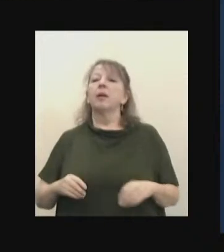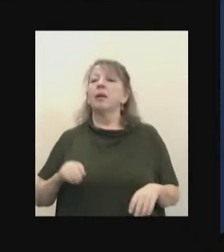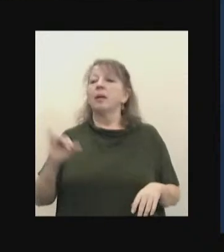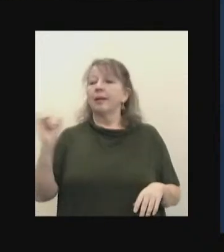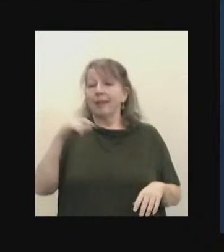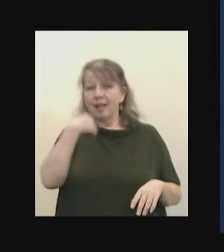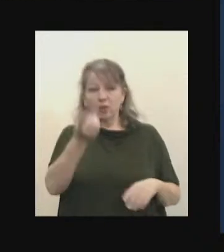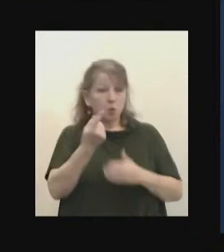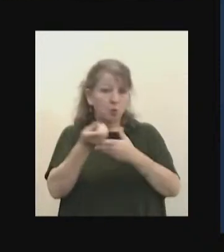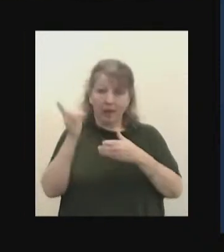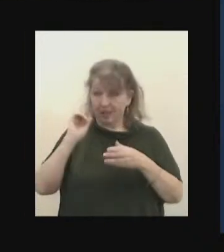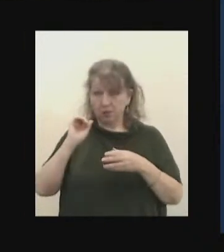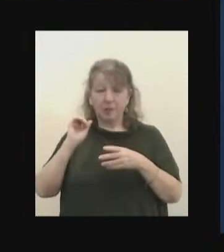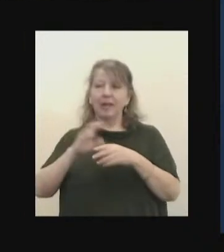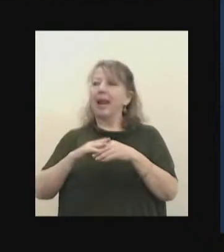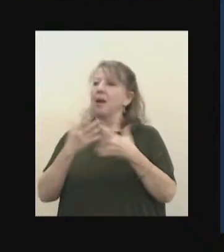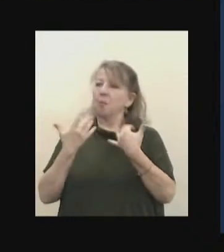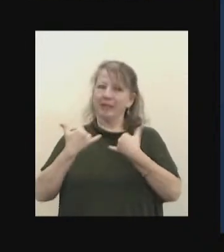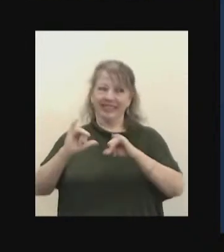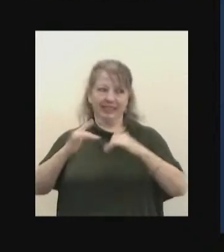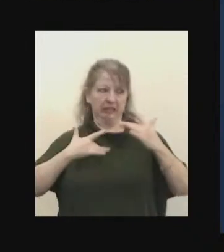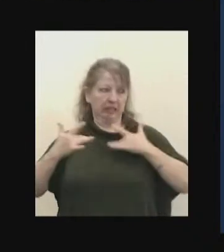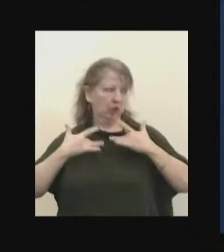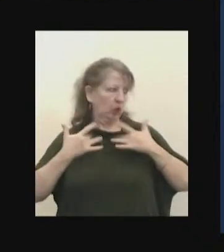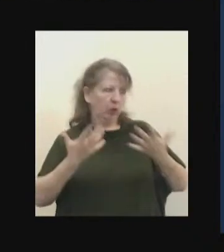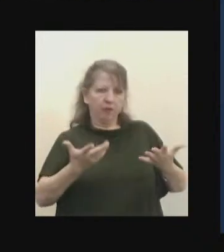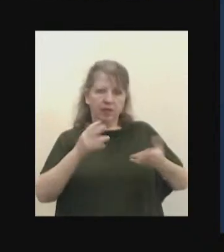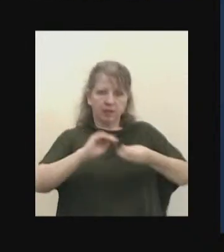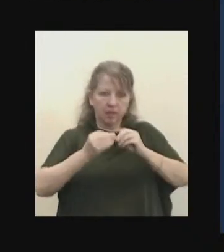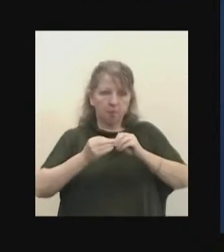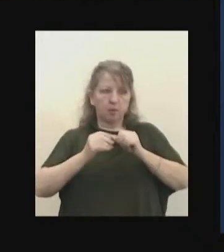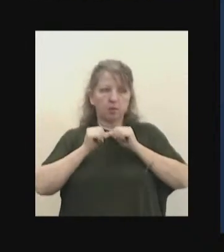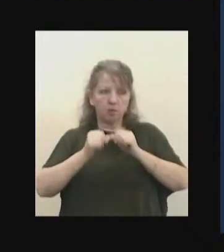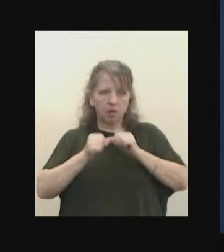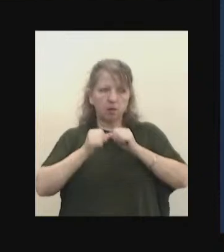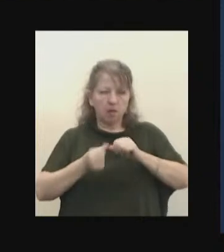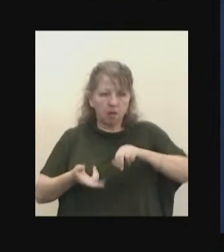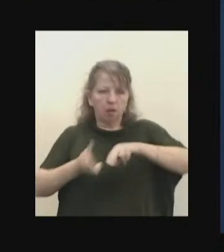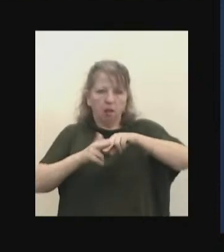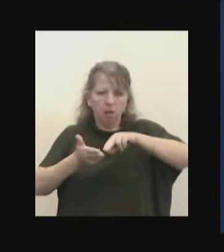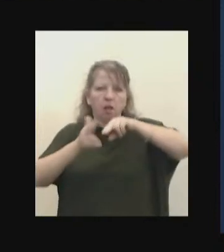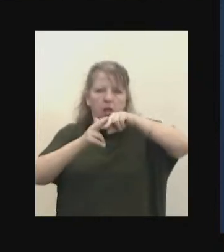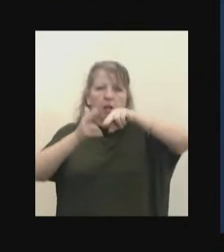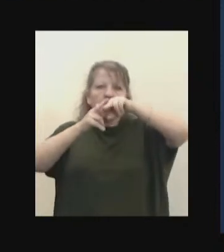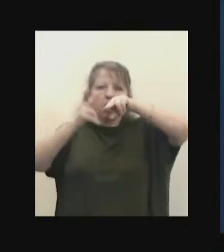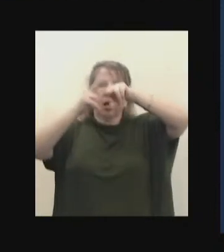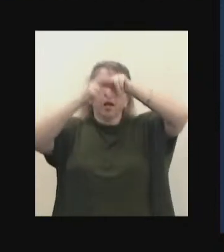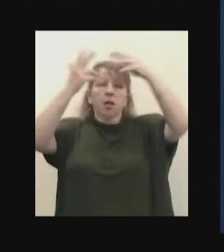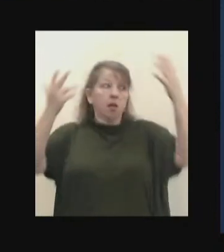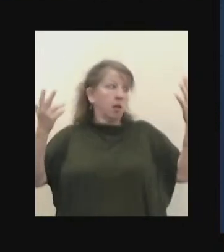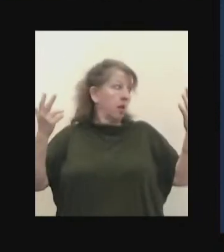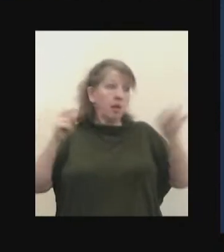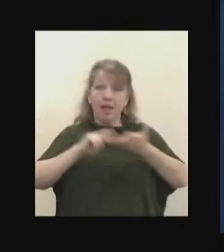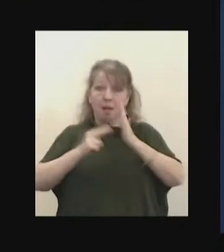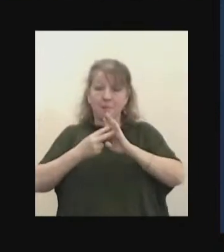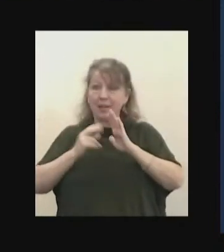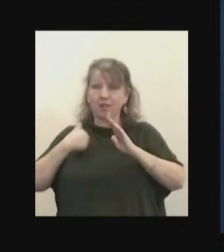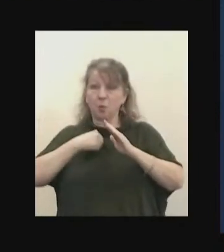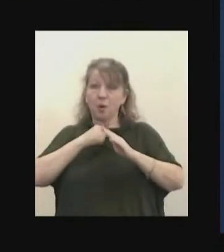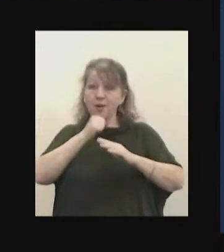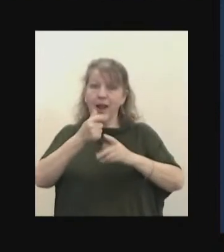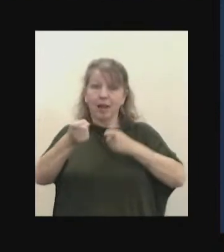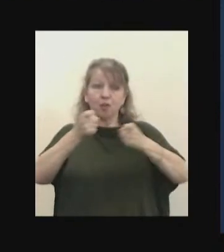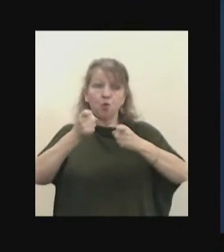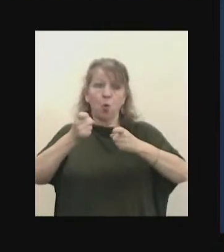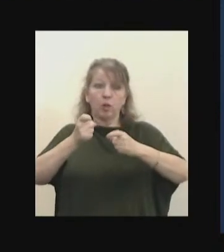still very worried if these rates continue or worsen, we may not be able to control the further spread of COVID-19 in our community. That's why